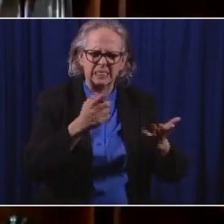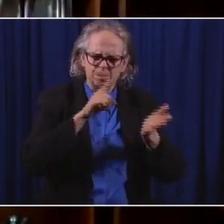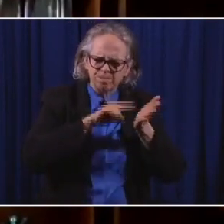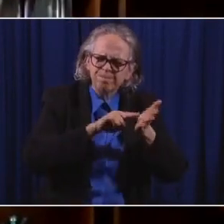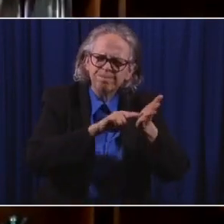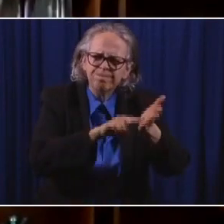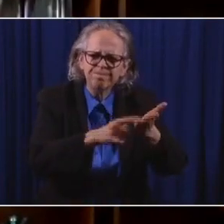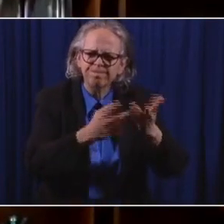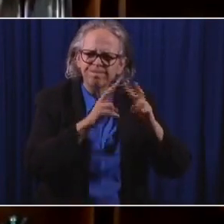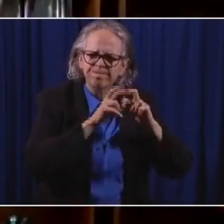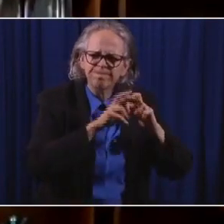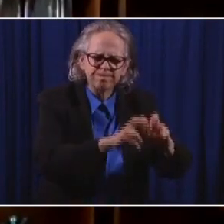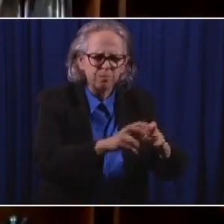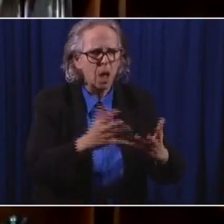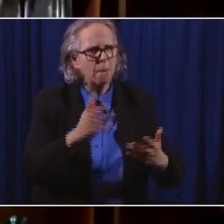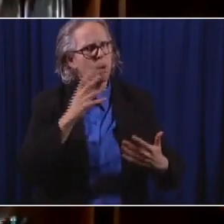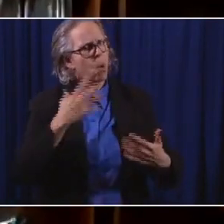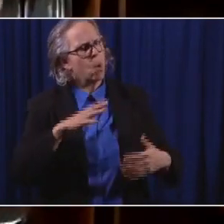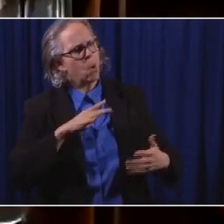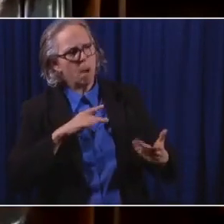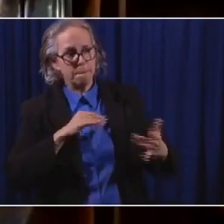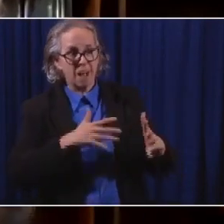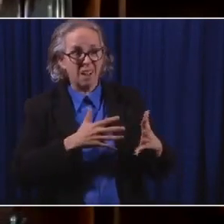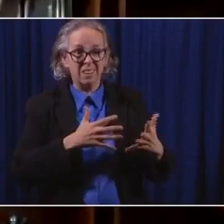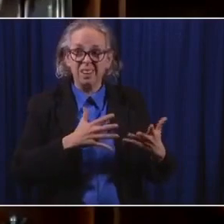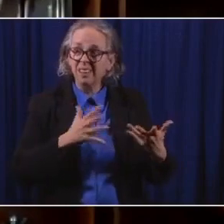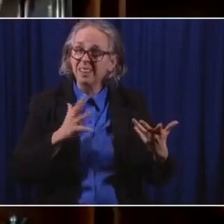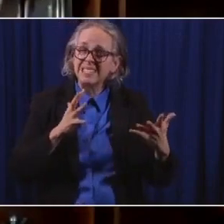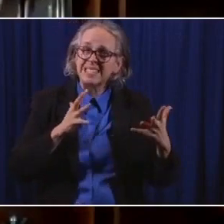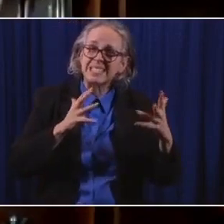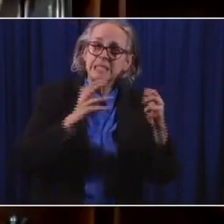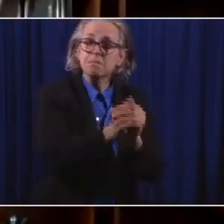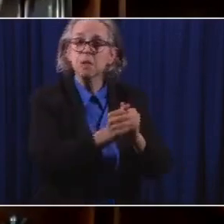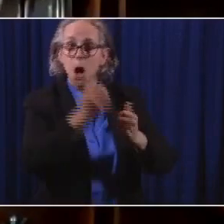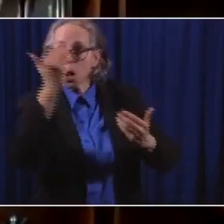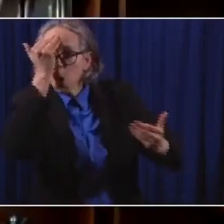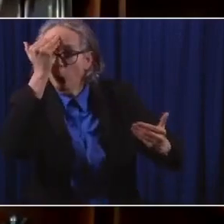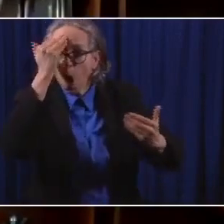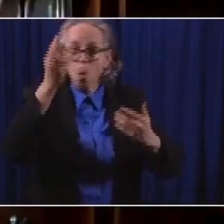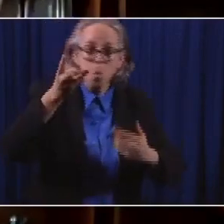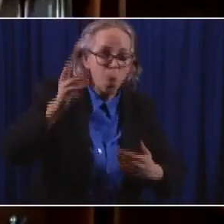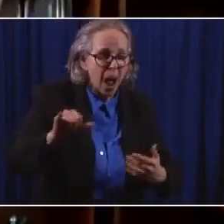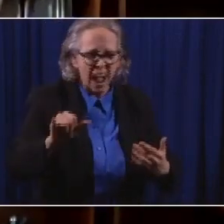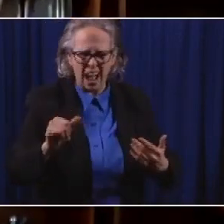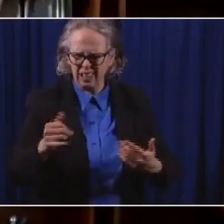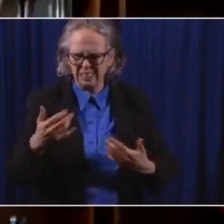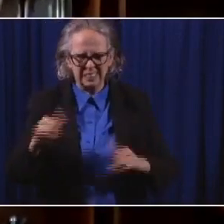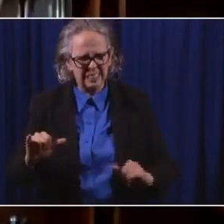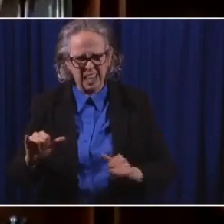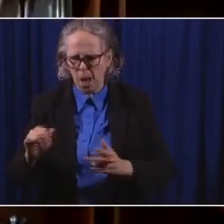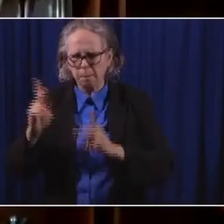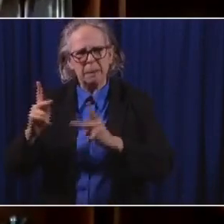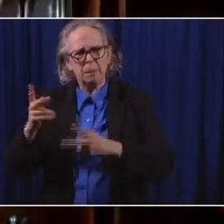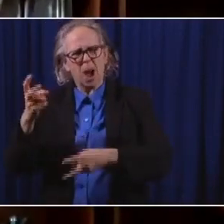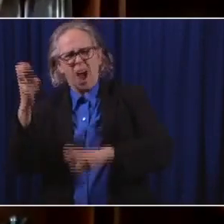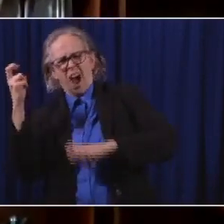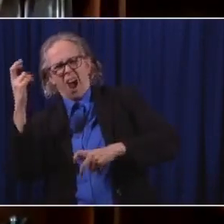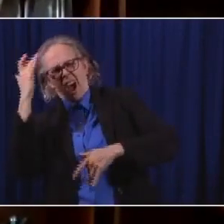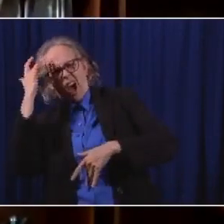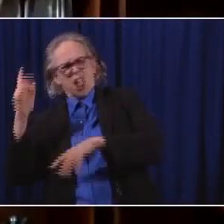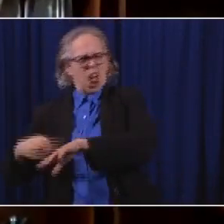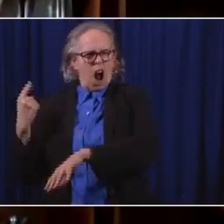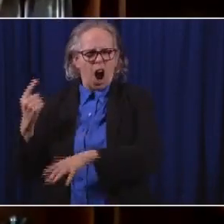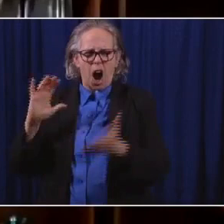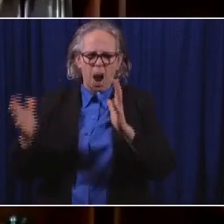but it really is unclear why somebody will have an infection and really not have any problems